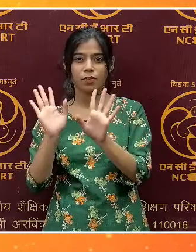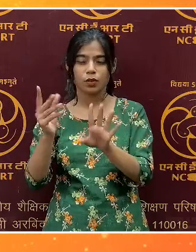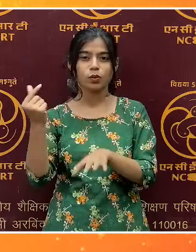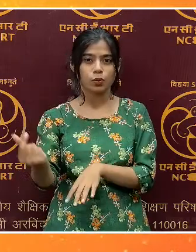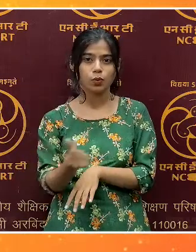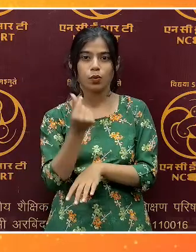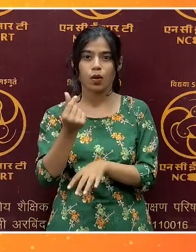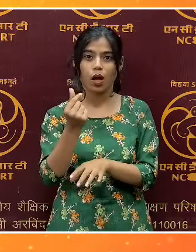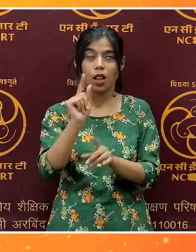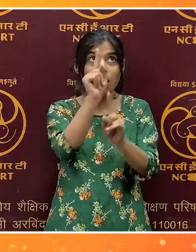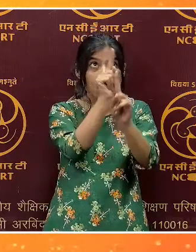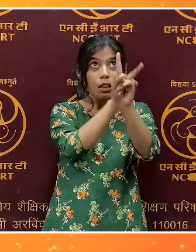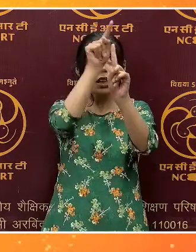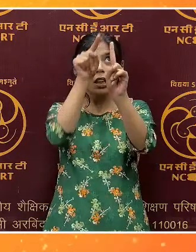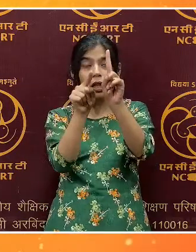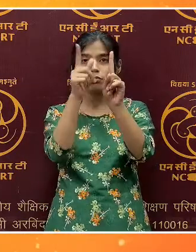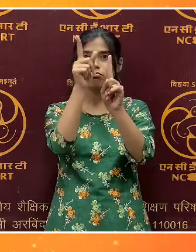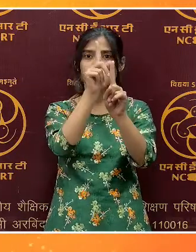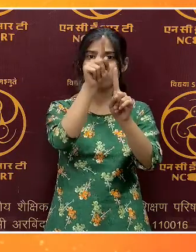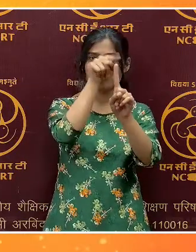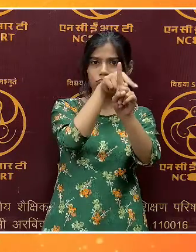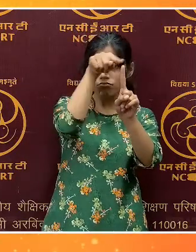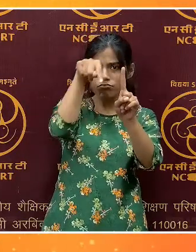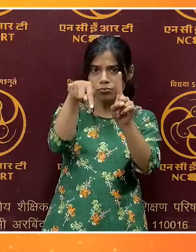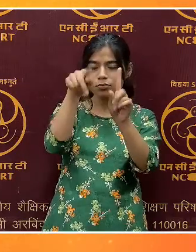an arrow on top of the